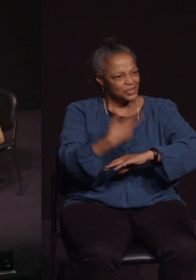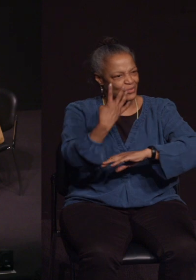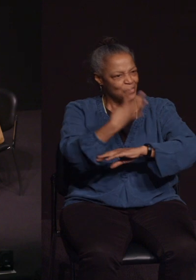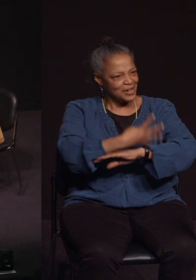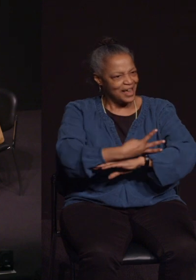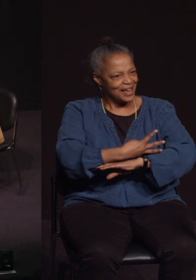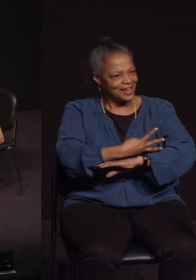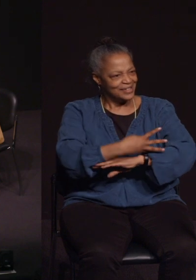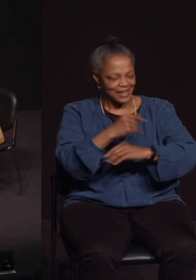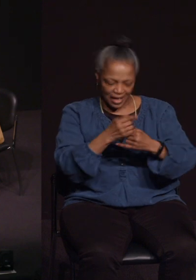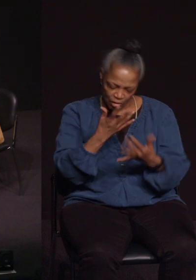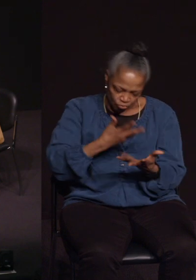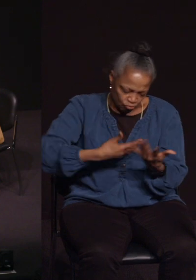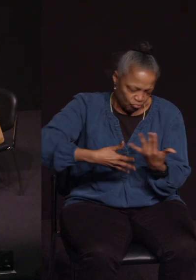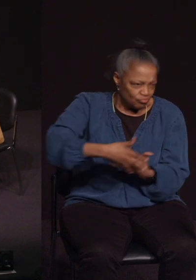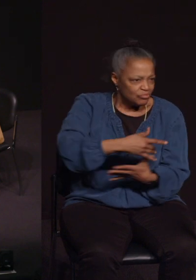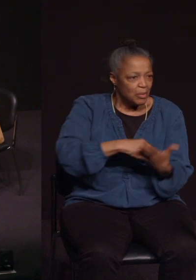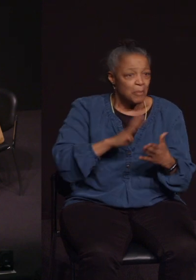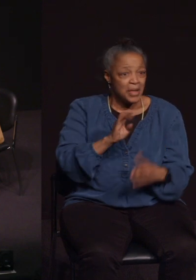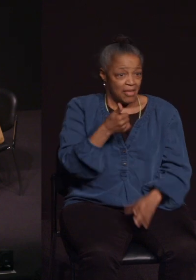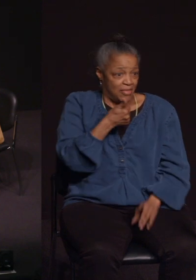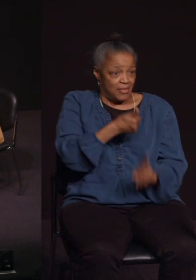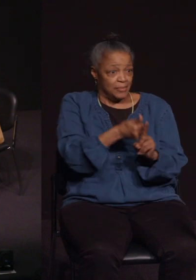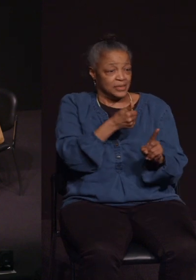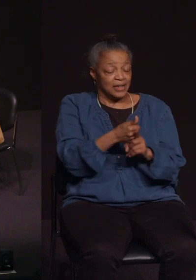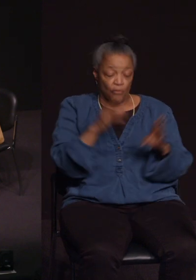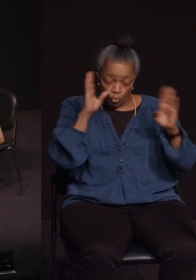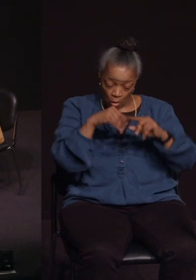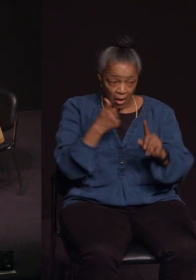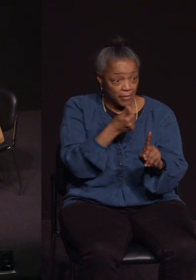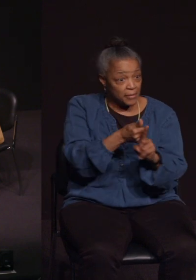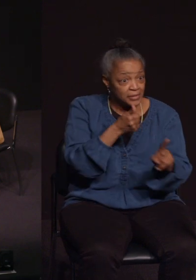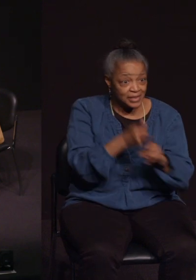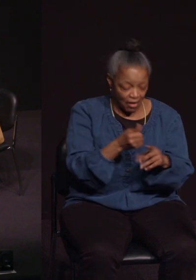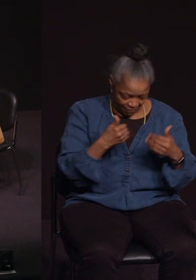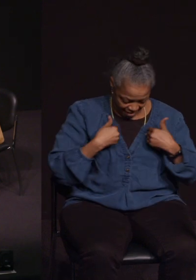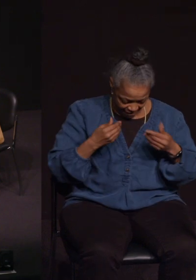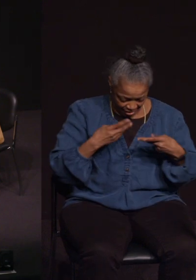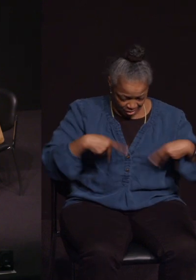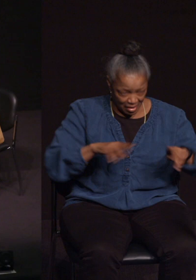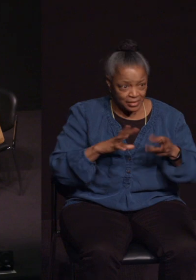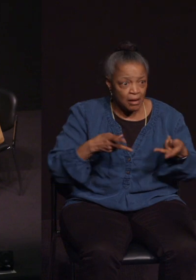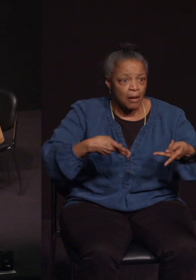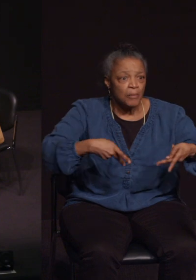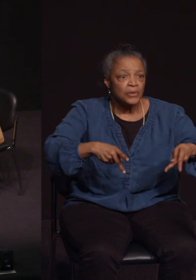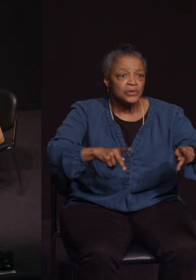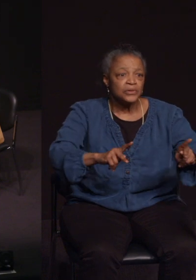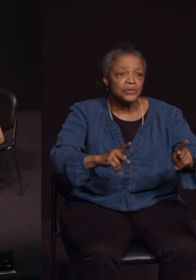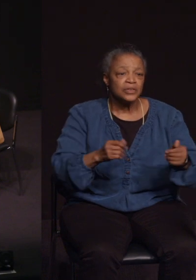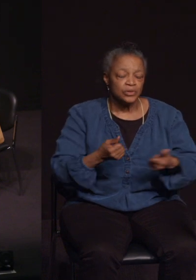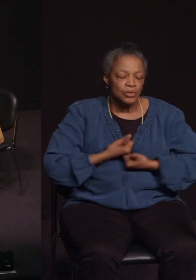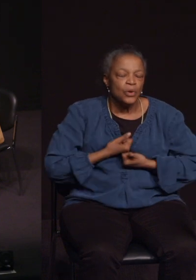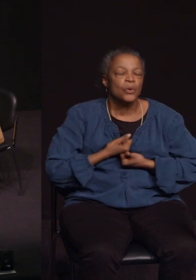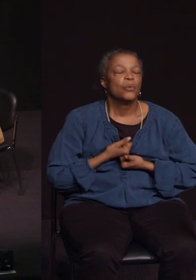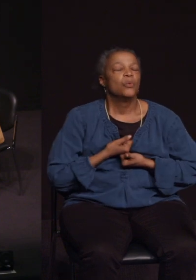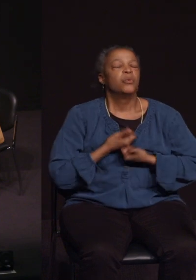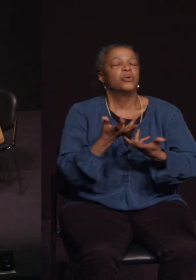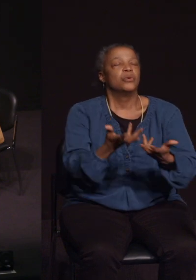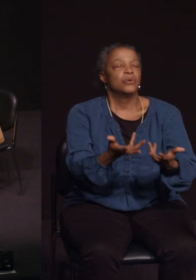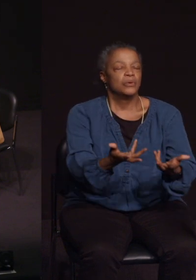where they can just be them, worry about them, have the space to just release. And it's